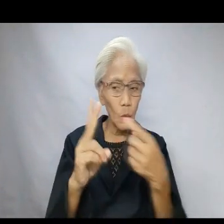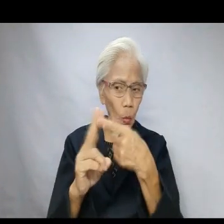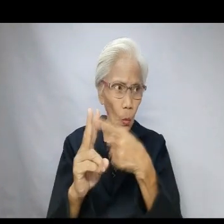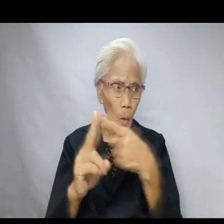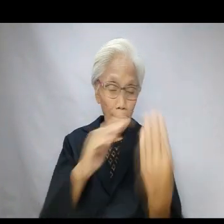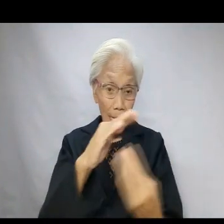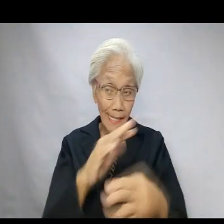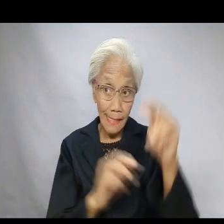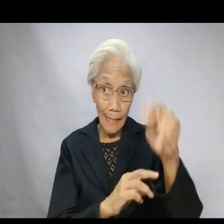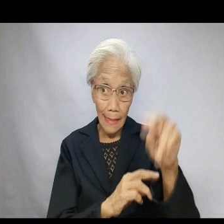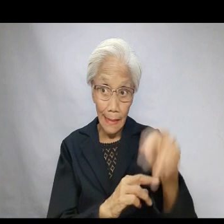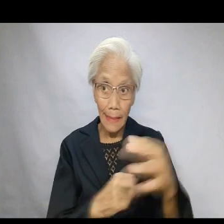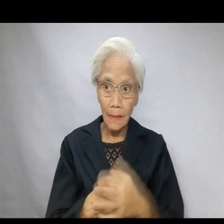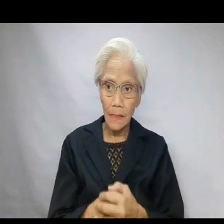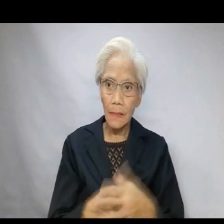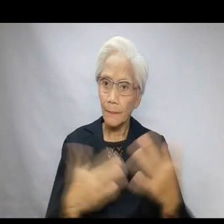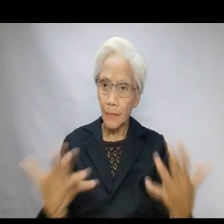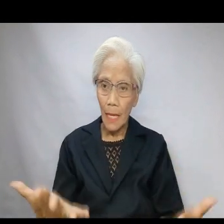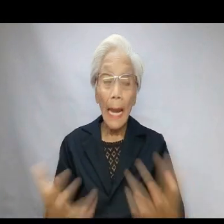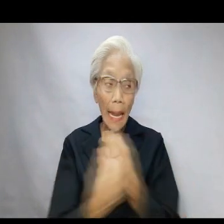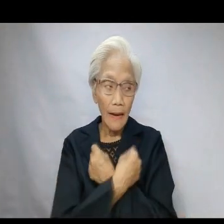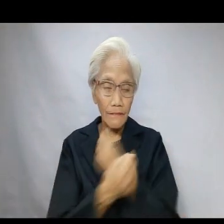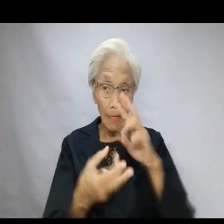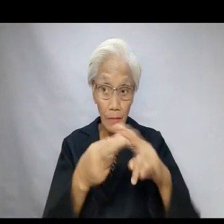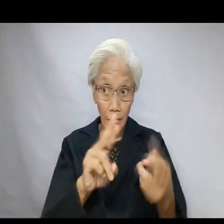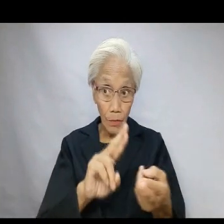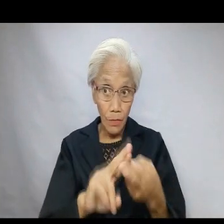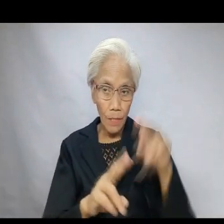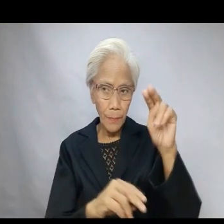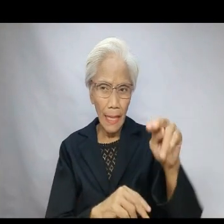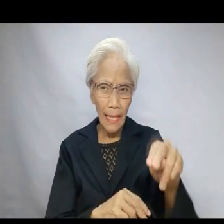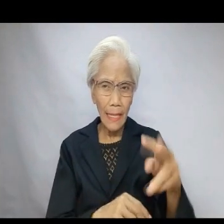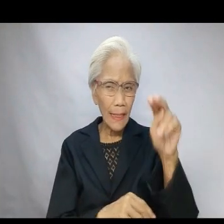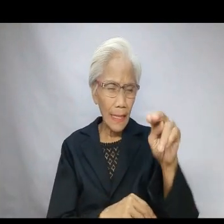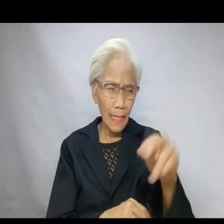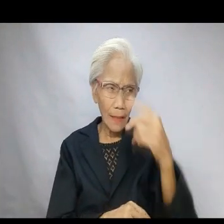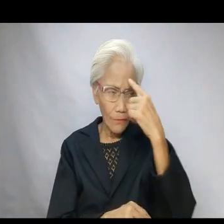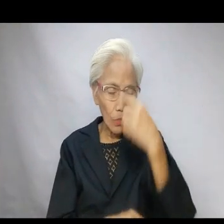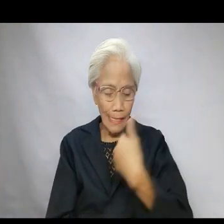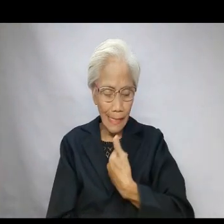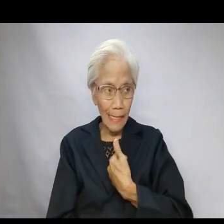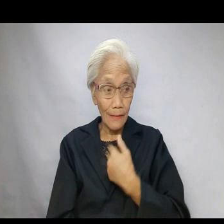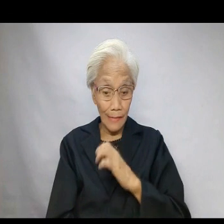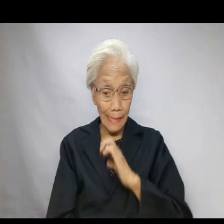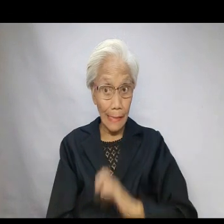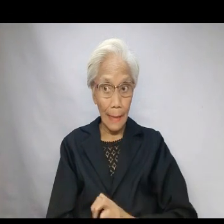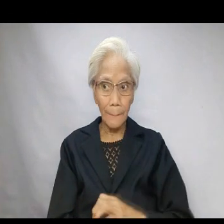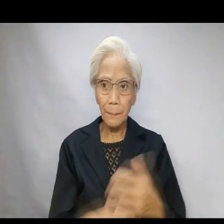the next two basic needs, identified by Maslow, namely, love and relationship need, and the need